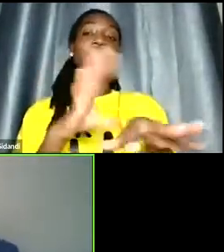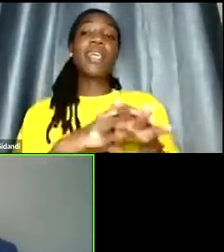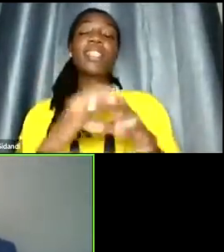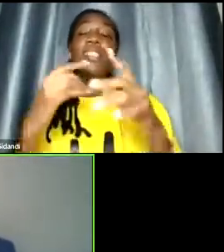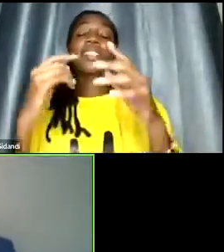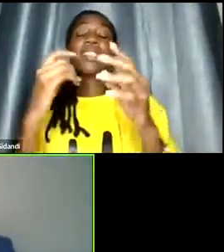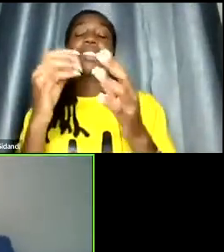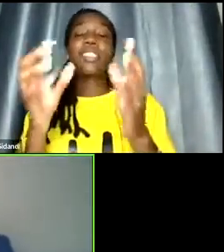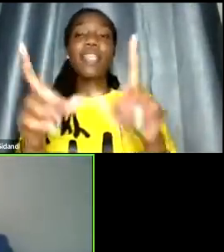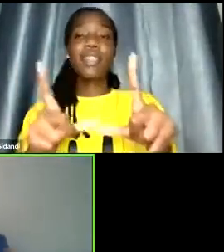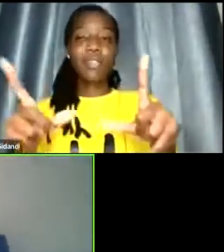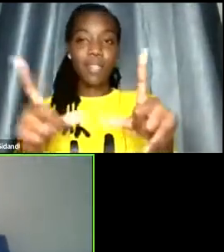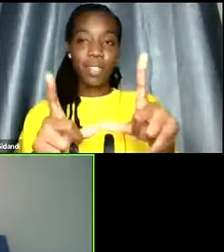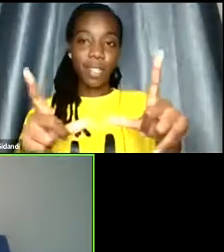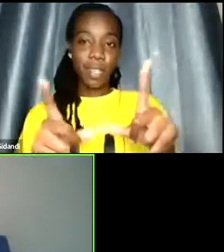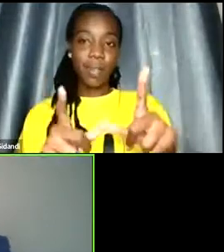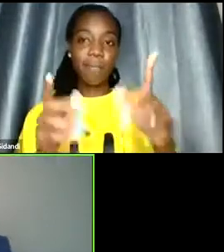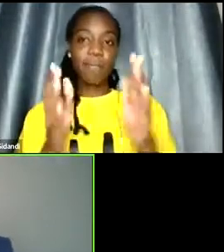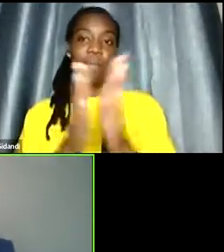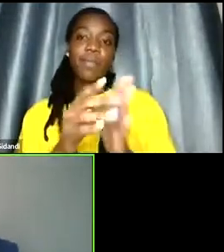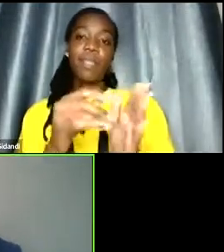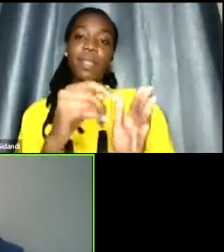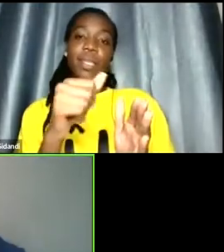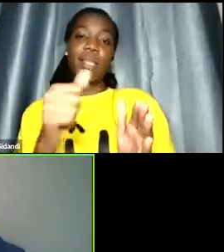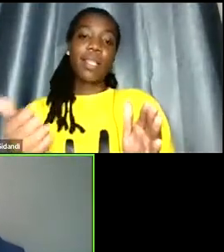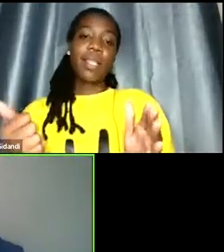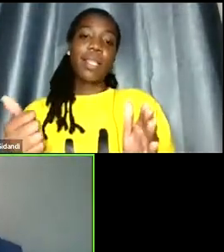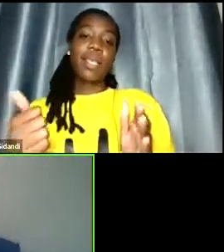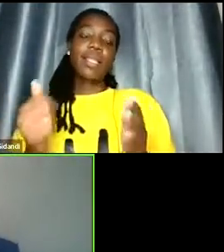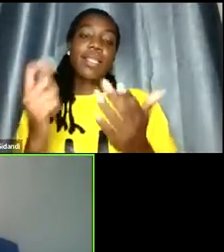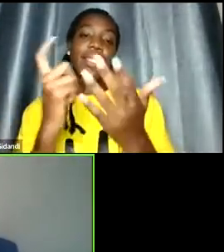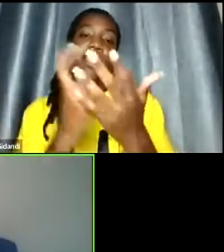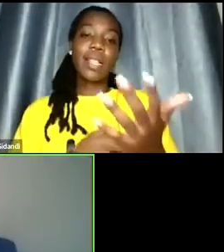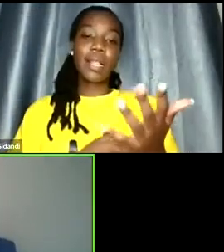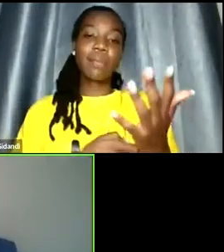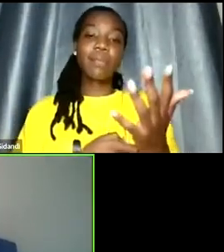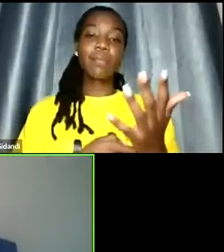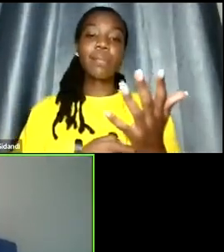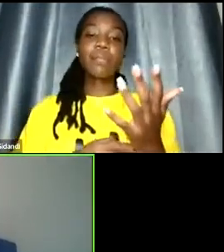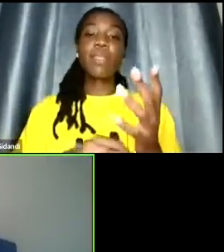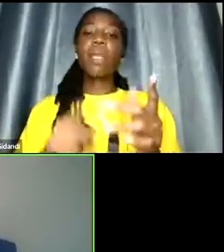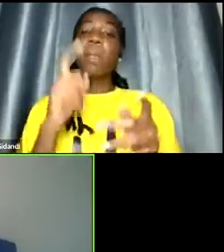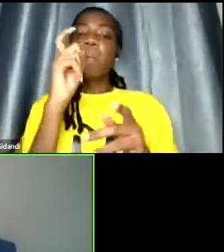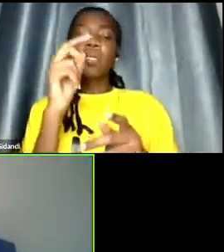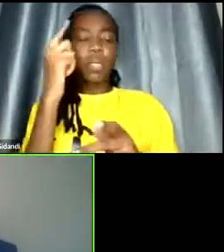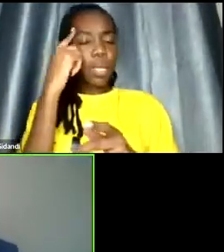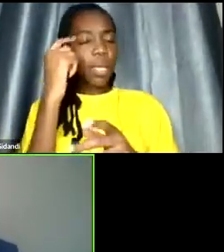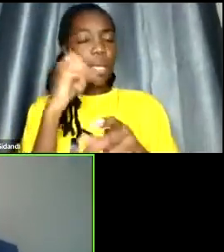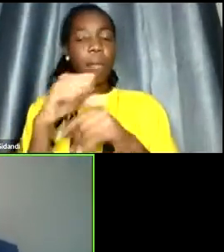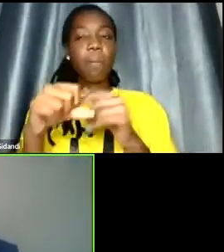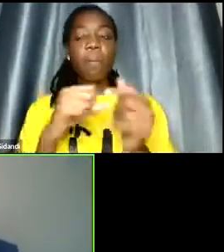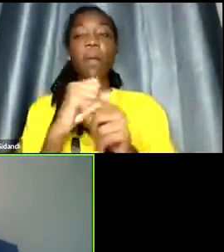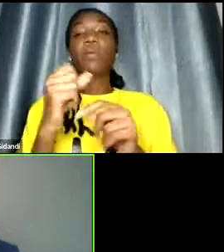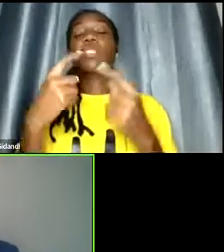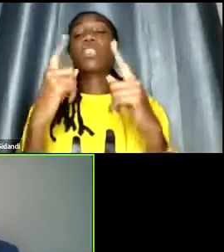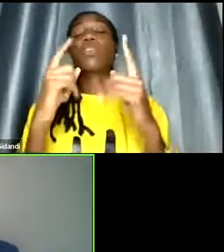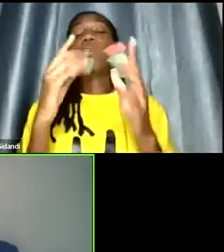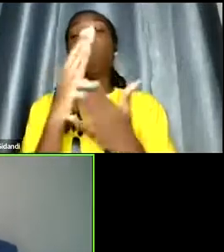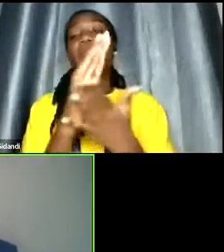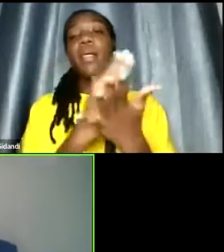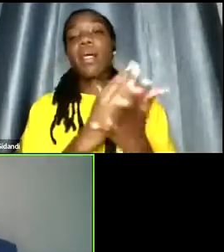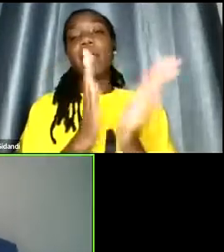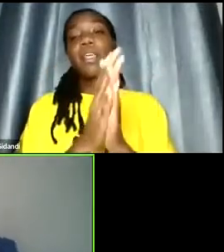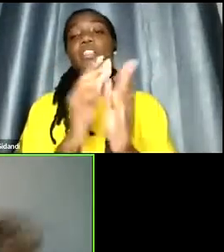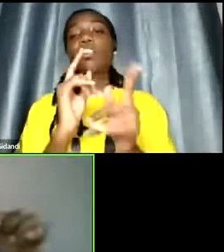incorporation for the first time, registering for taxes with URA or KRA, you also need to think of a succession plan and talk about it with your